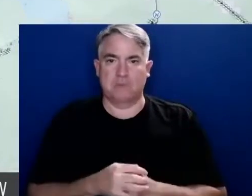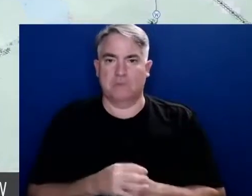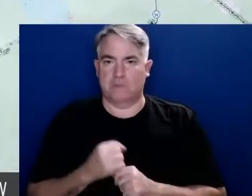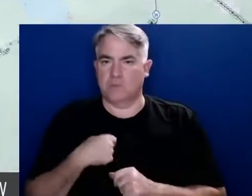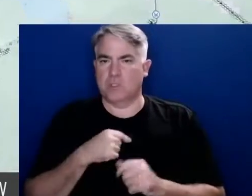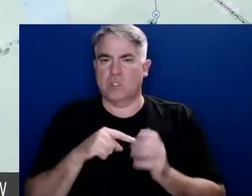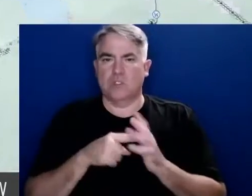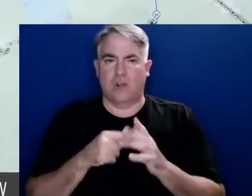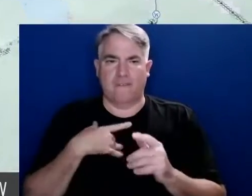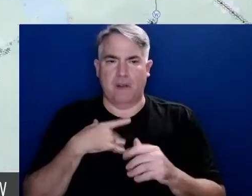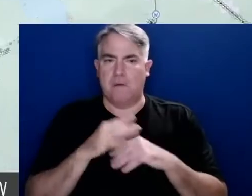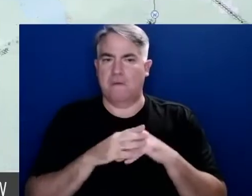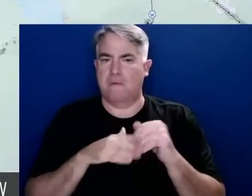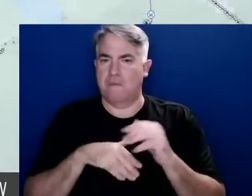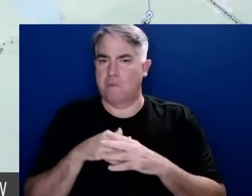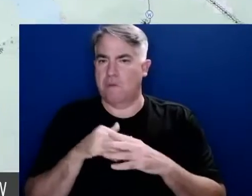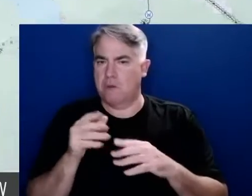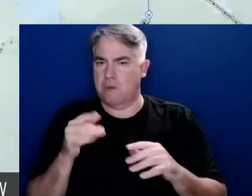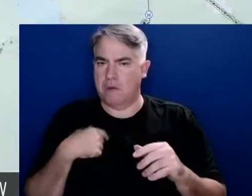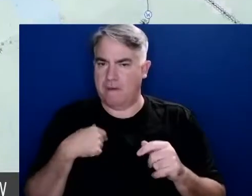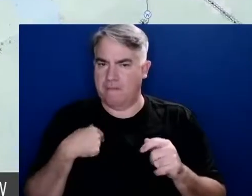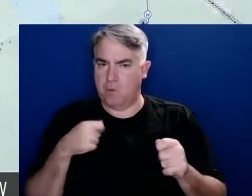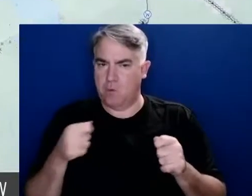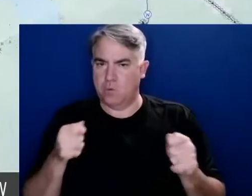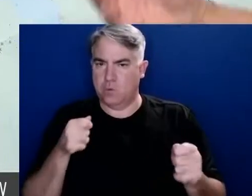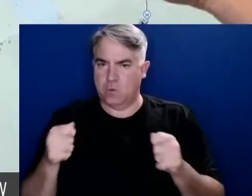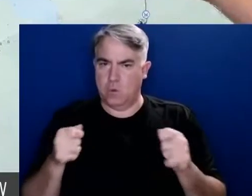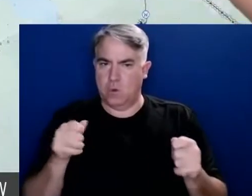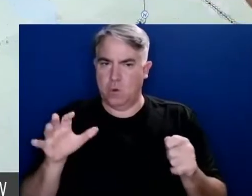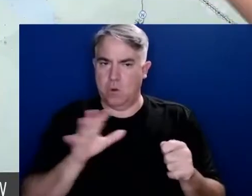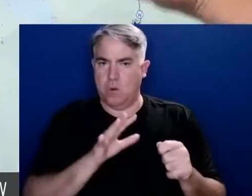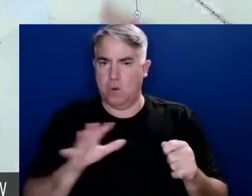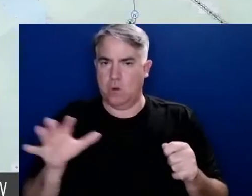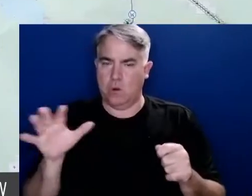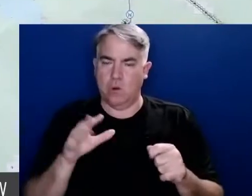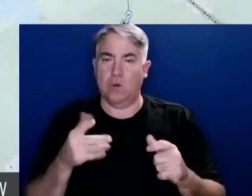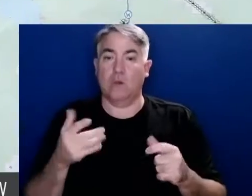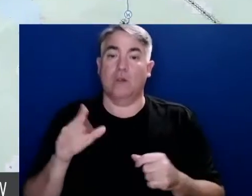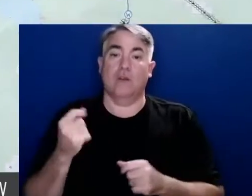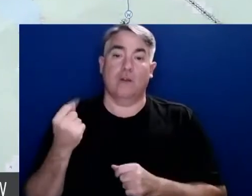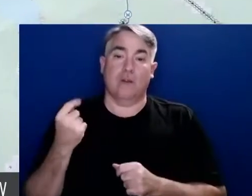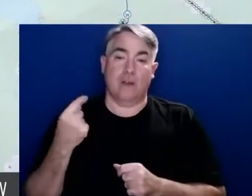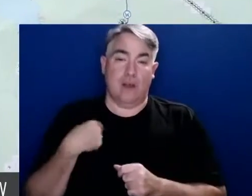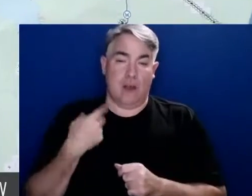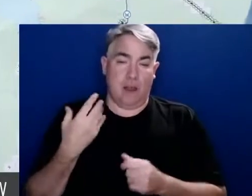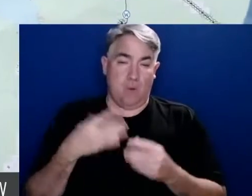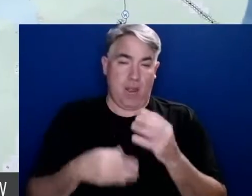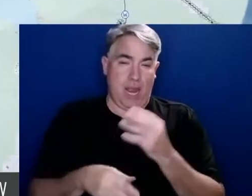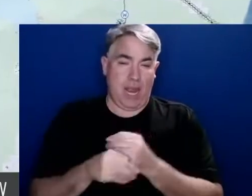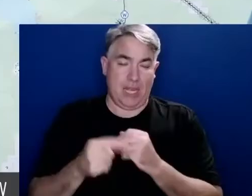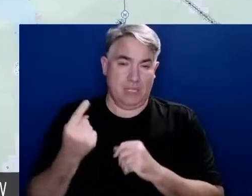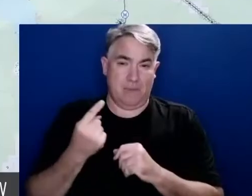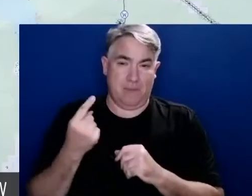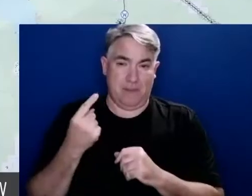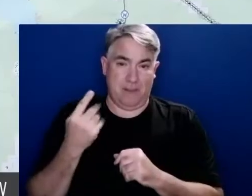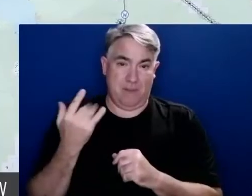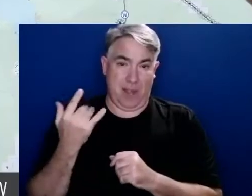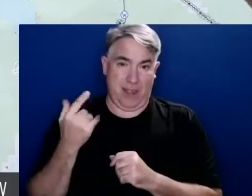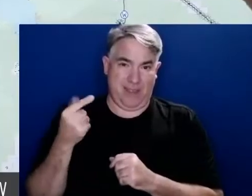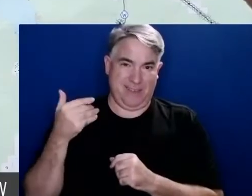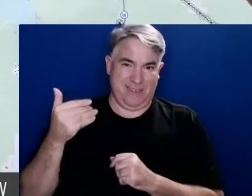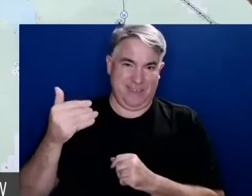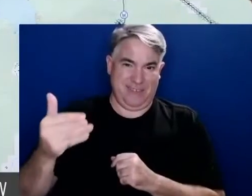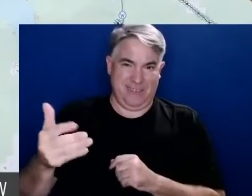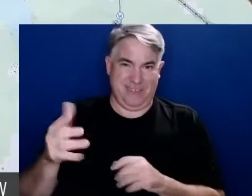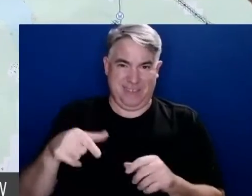that area on the line. One thing I will say, because of the weather conditions that are coming that you just heard about, we